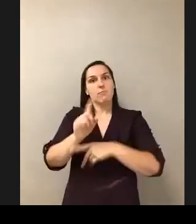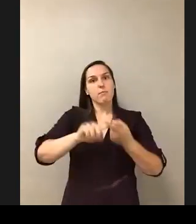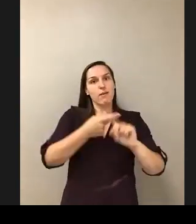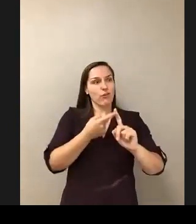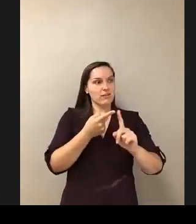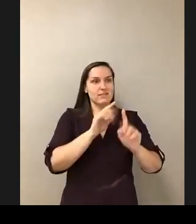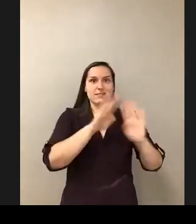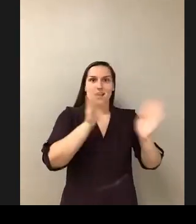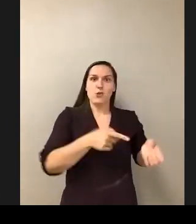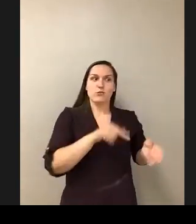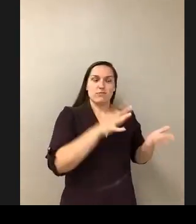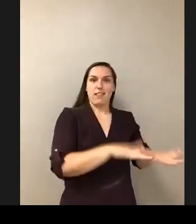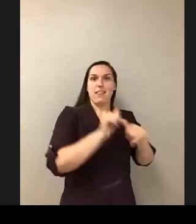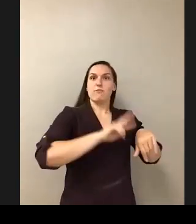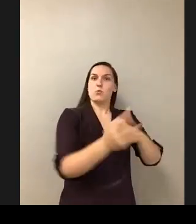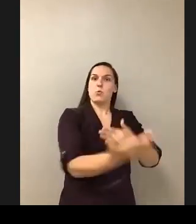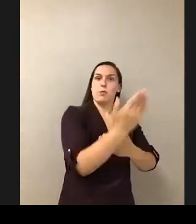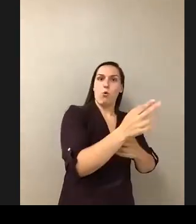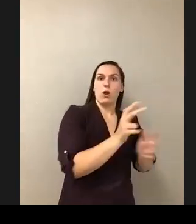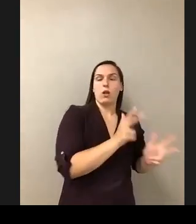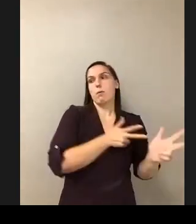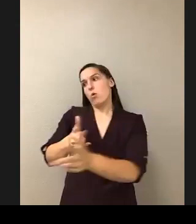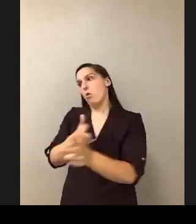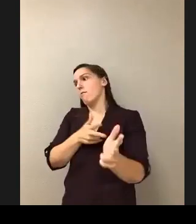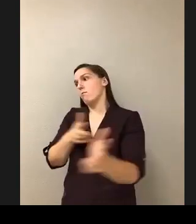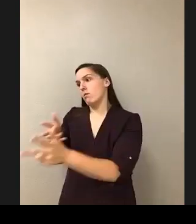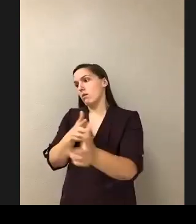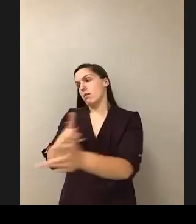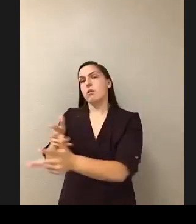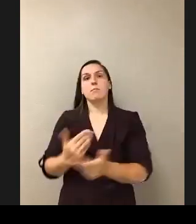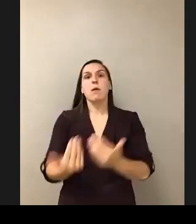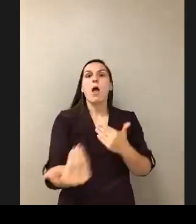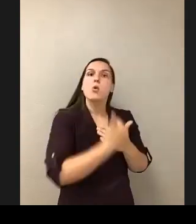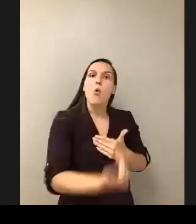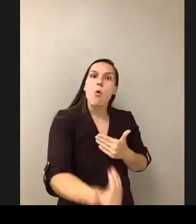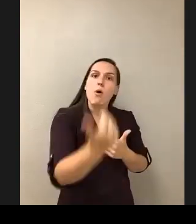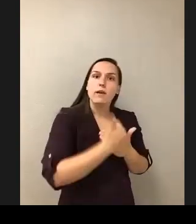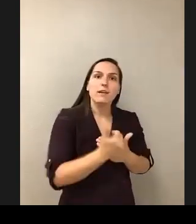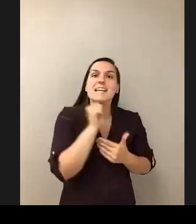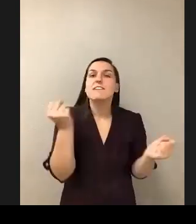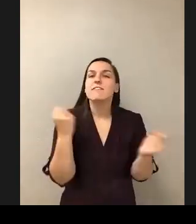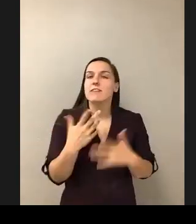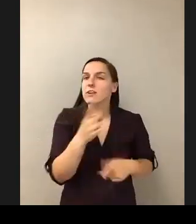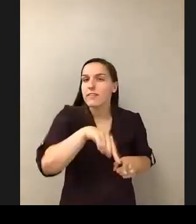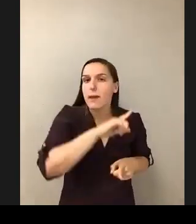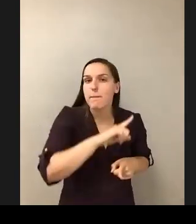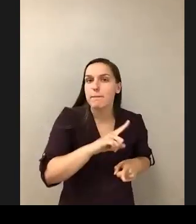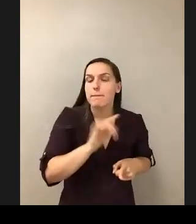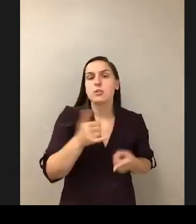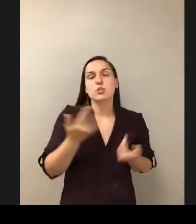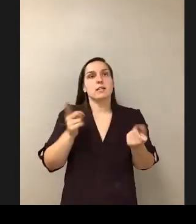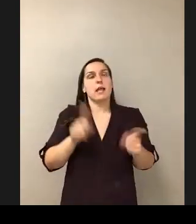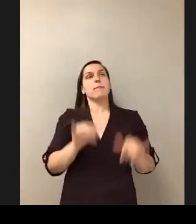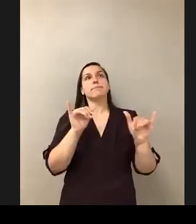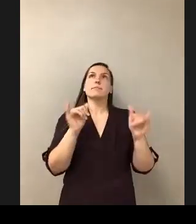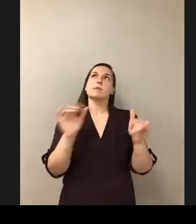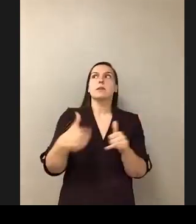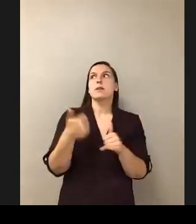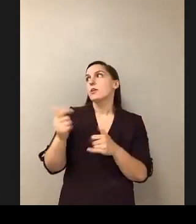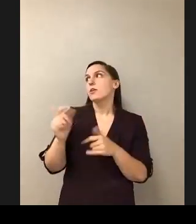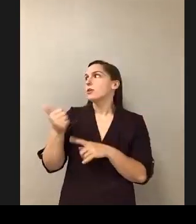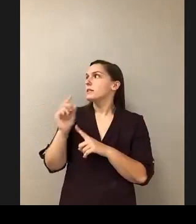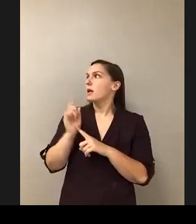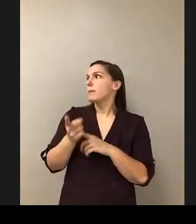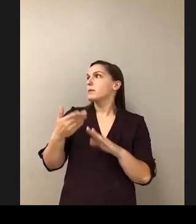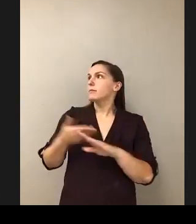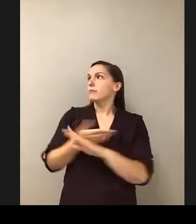morning. But it was annoying. I didn't fear them. It was just something that was going to take an extra 10 minutes before I got